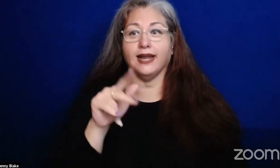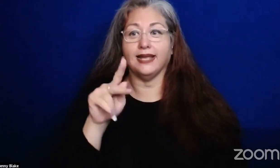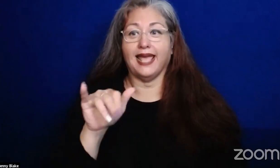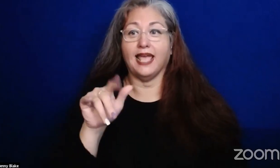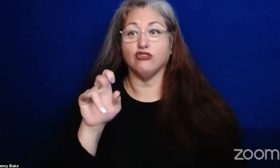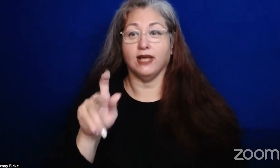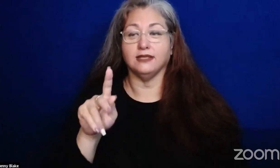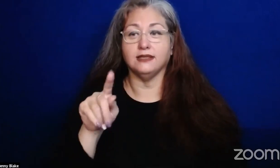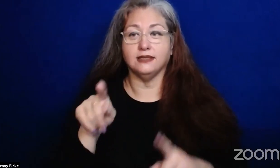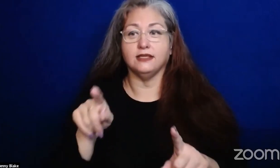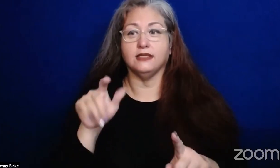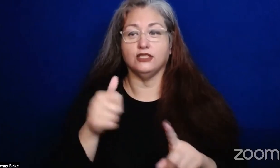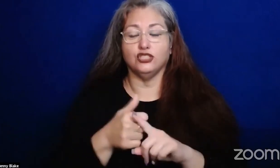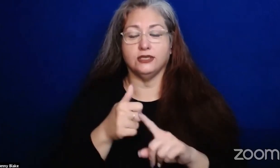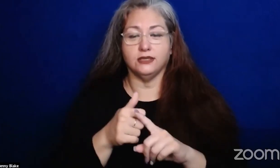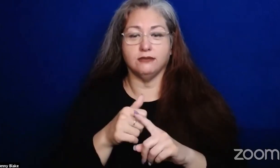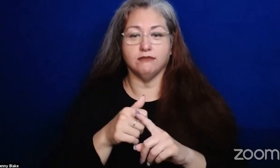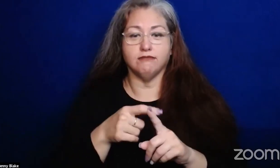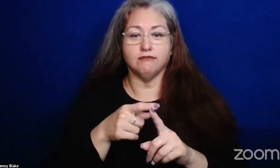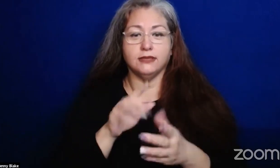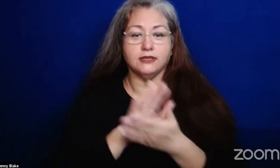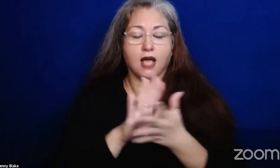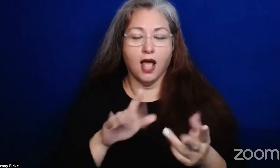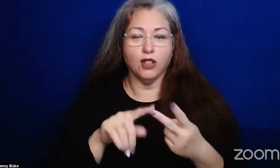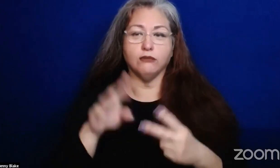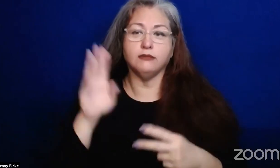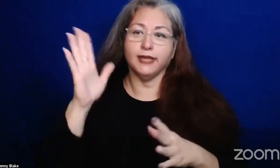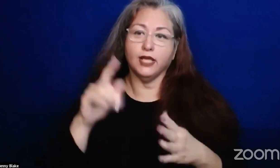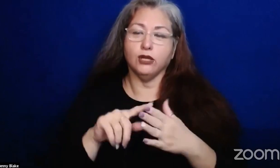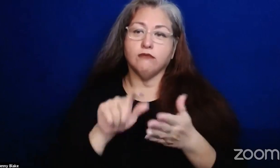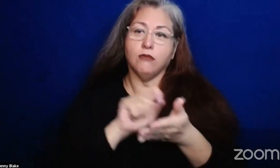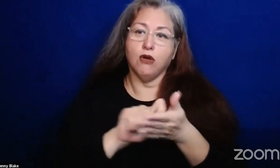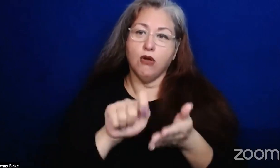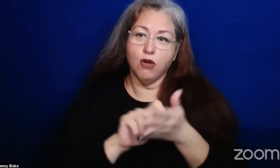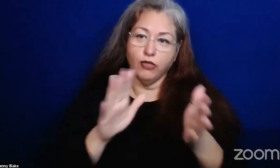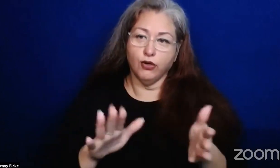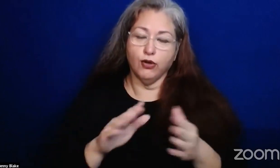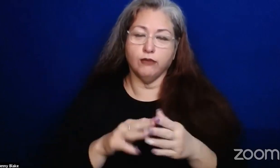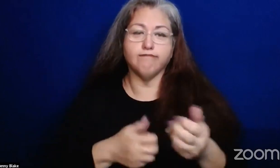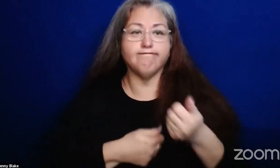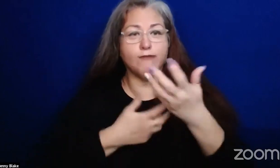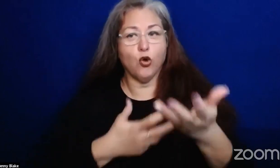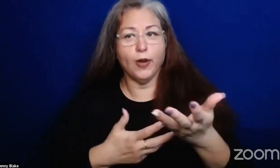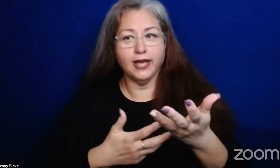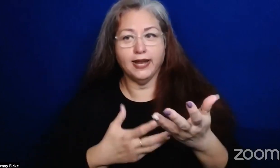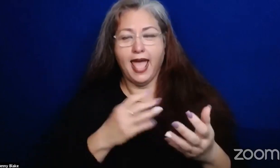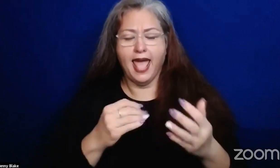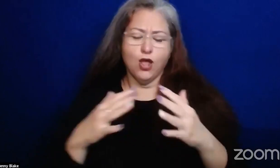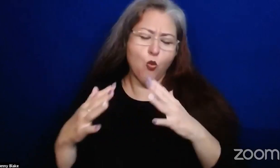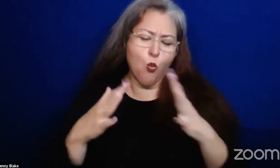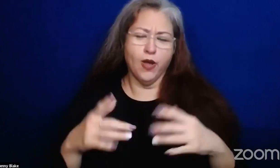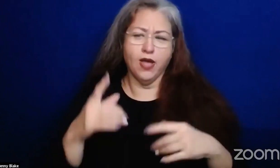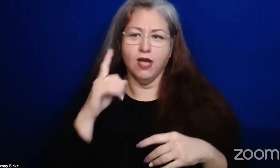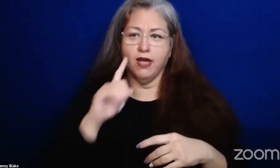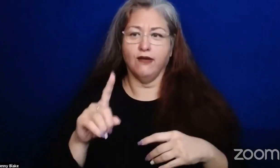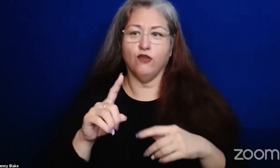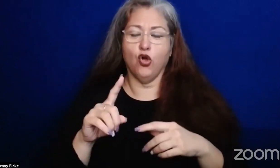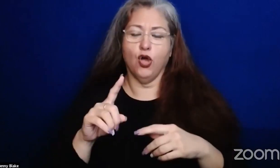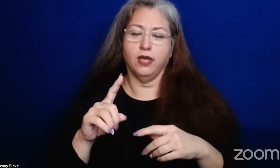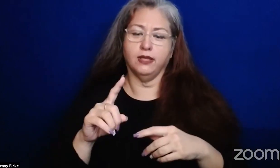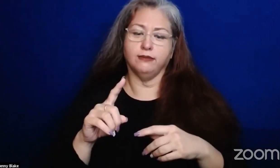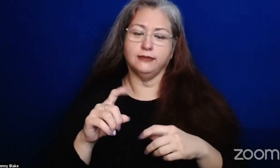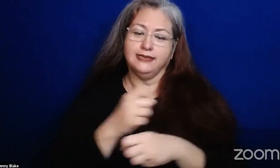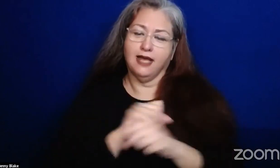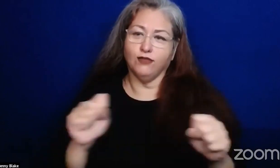Trask, a scholar, speaker, author, poet, and a warrior for the sovereignty